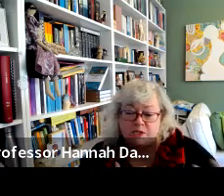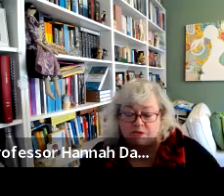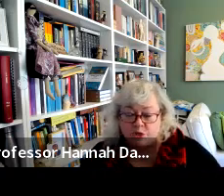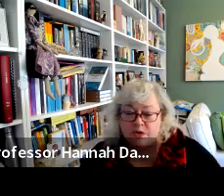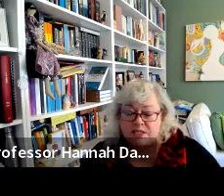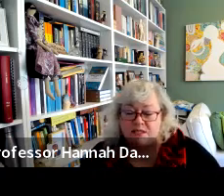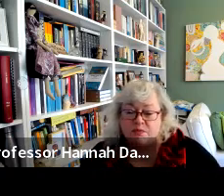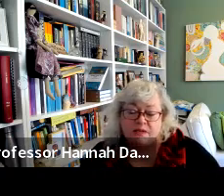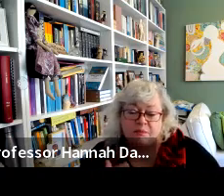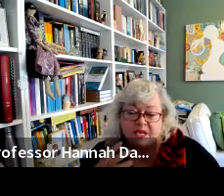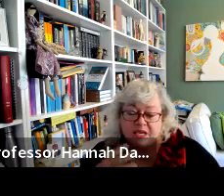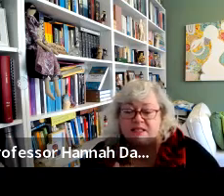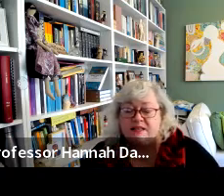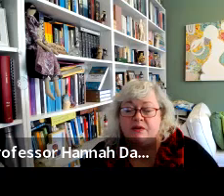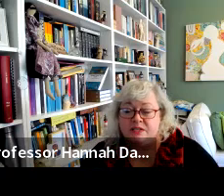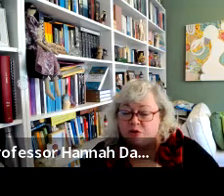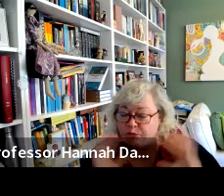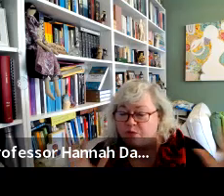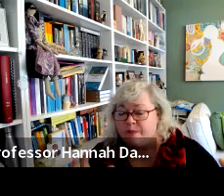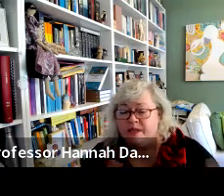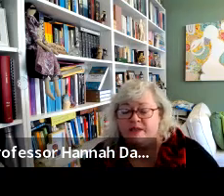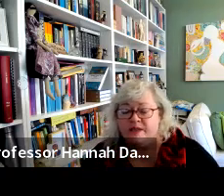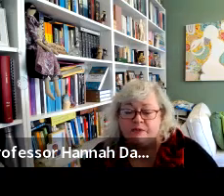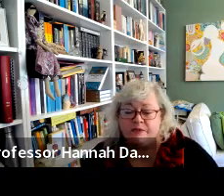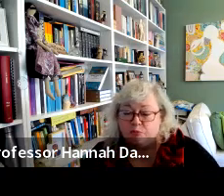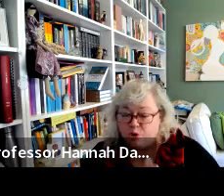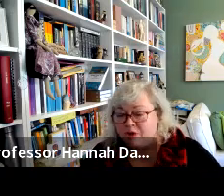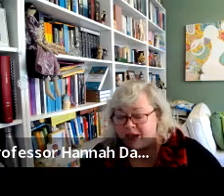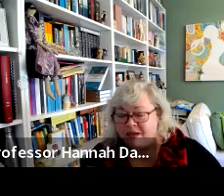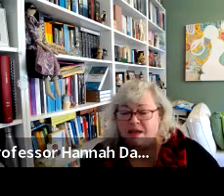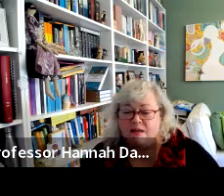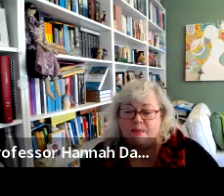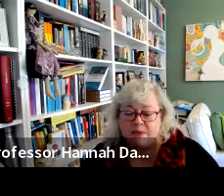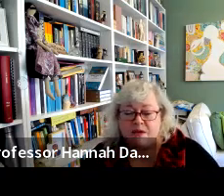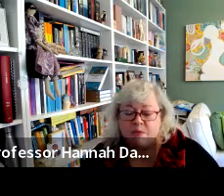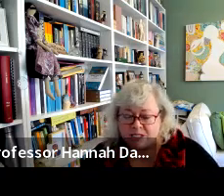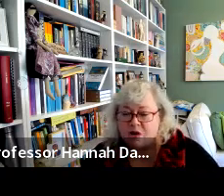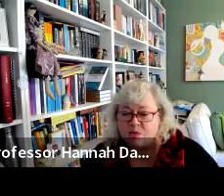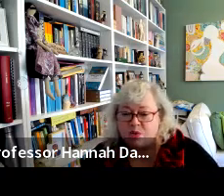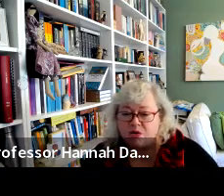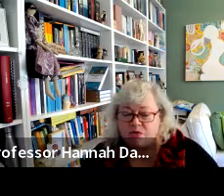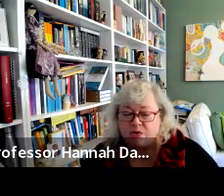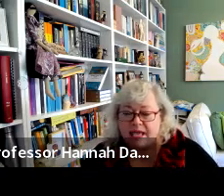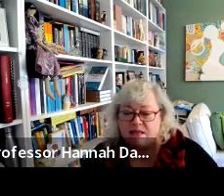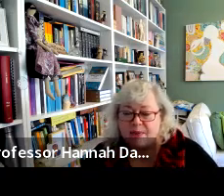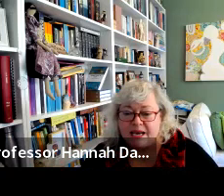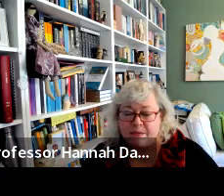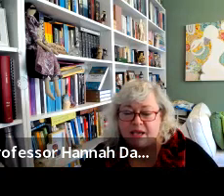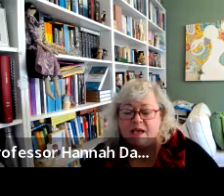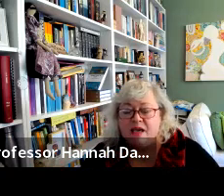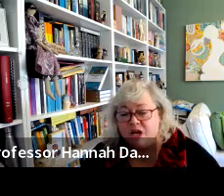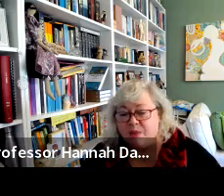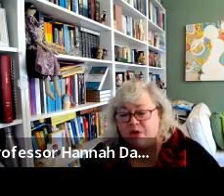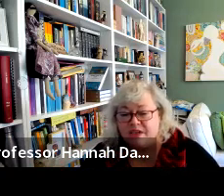at reproductive choices. It appears that there is a group of women that have put off having another baby because they don't want to go through it again in the